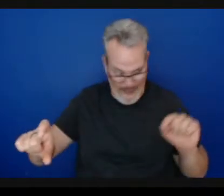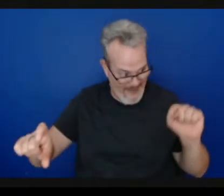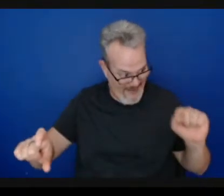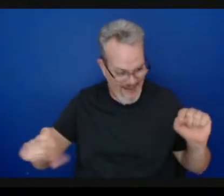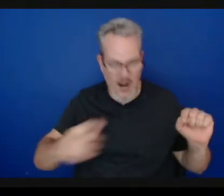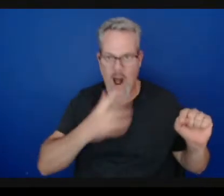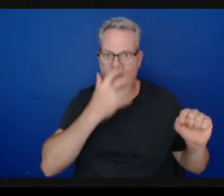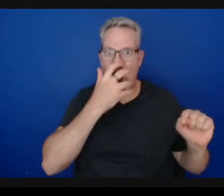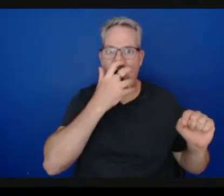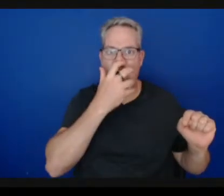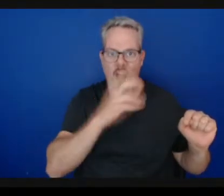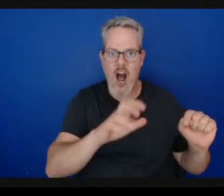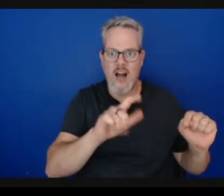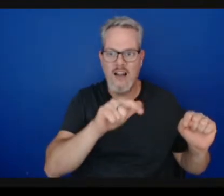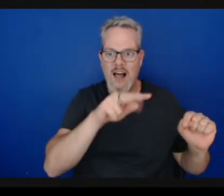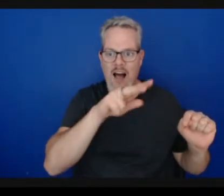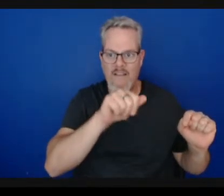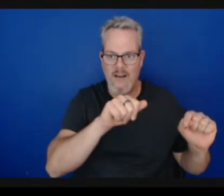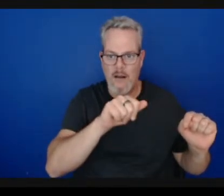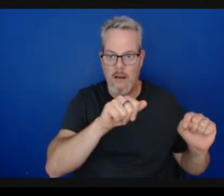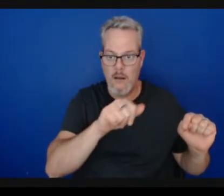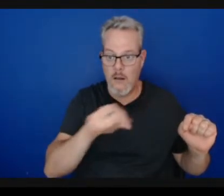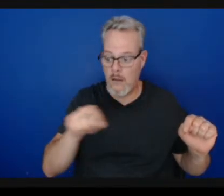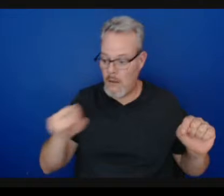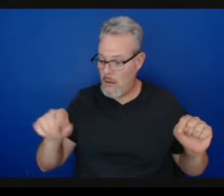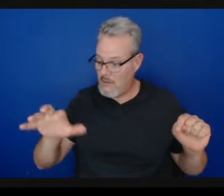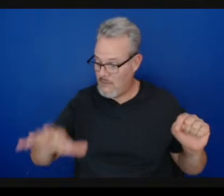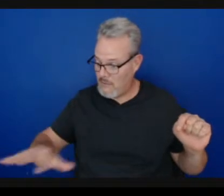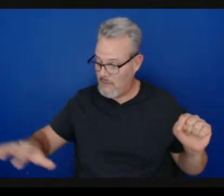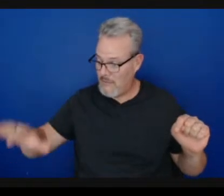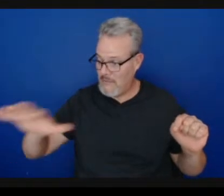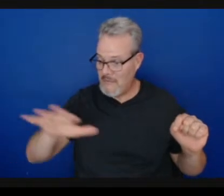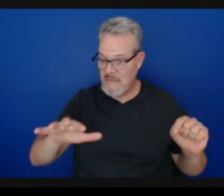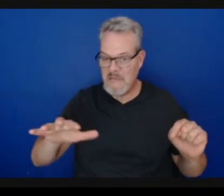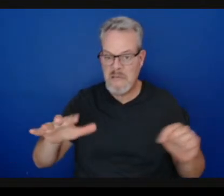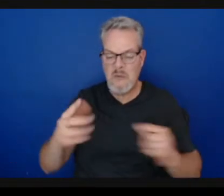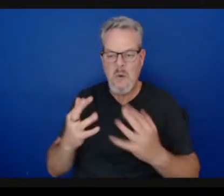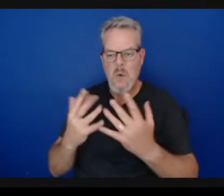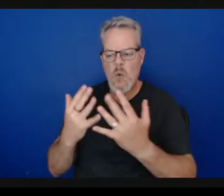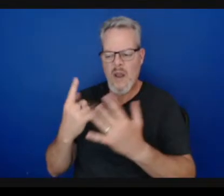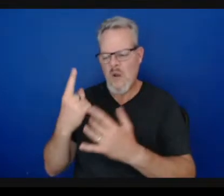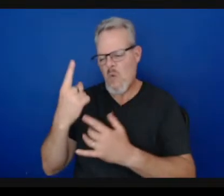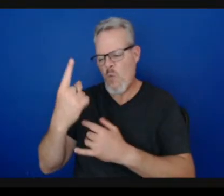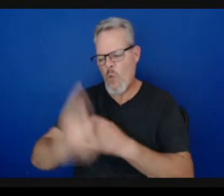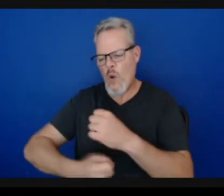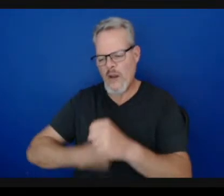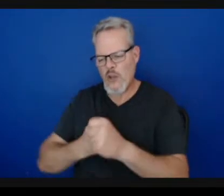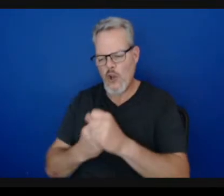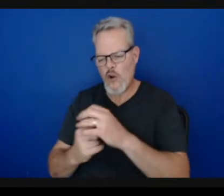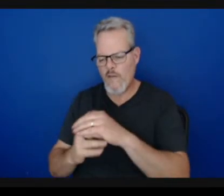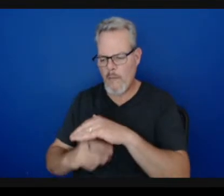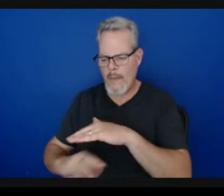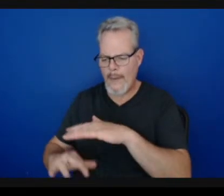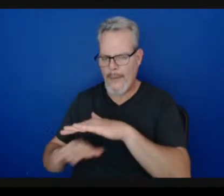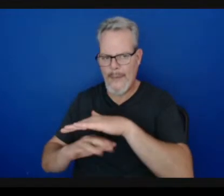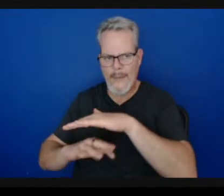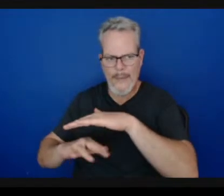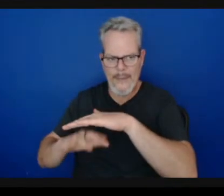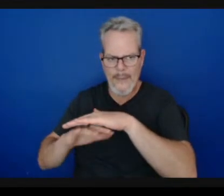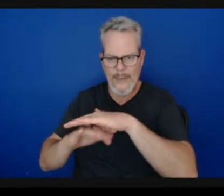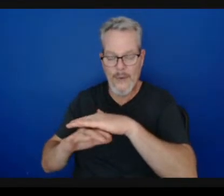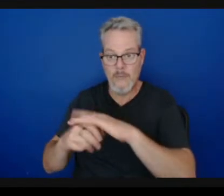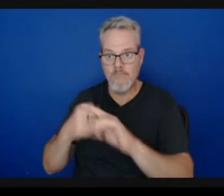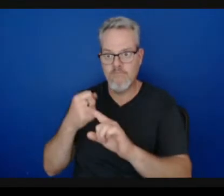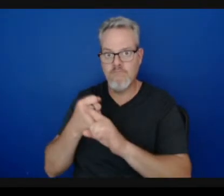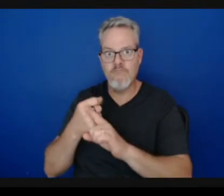actually began down here, this was after a year-ish of buildup, and really the month of February was the most intense of